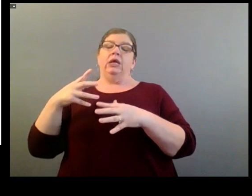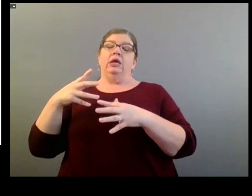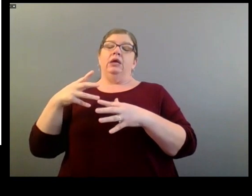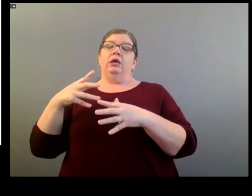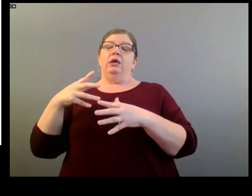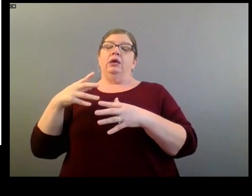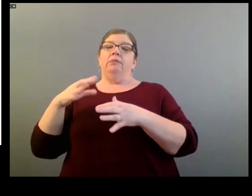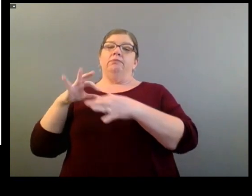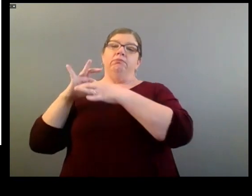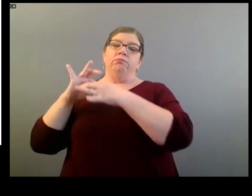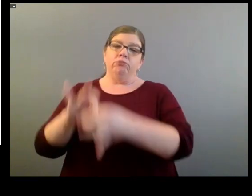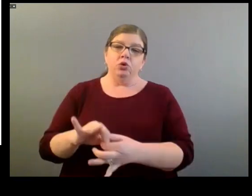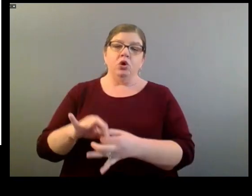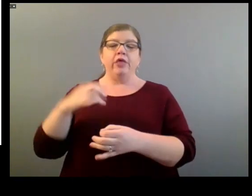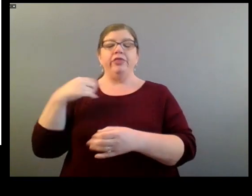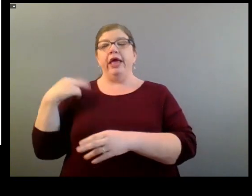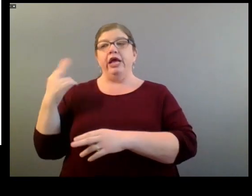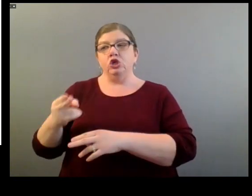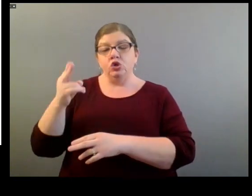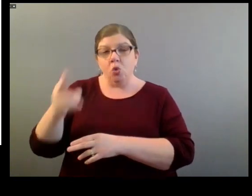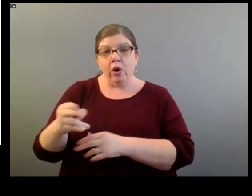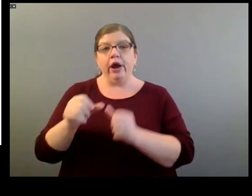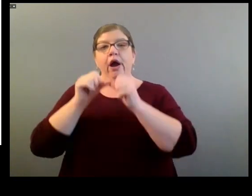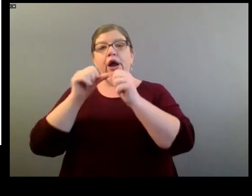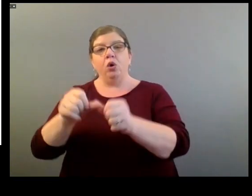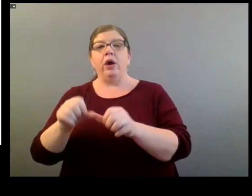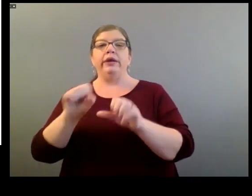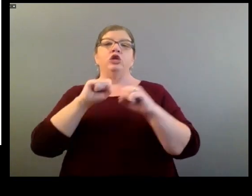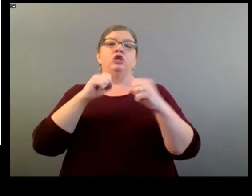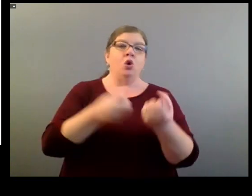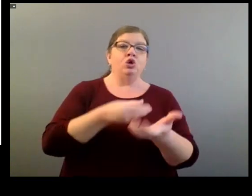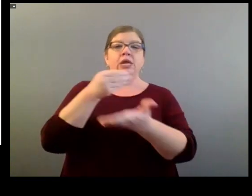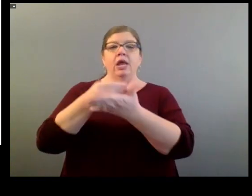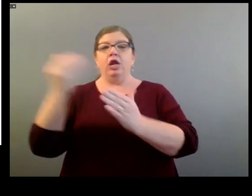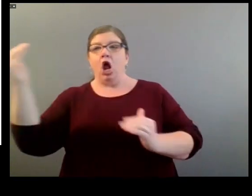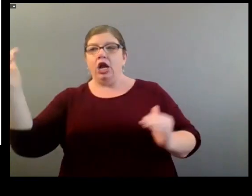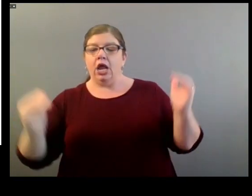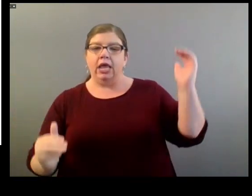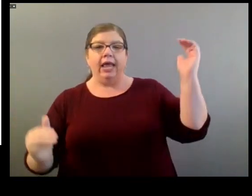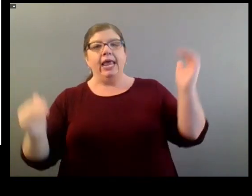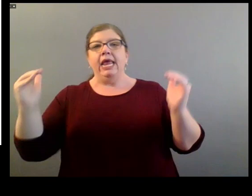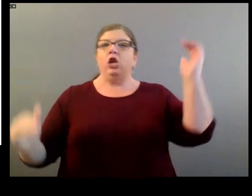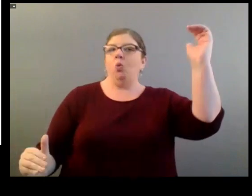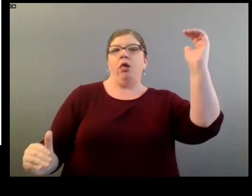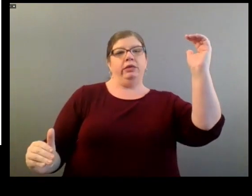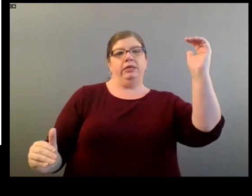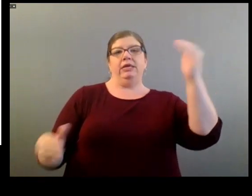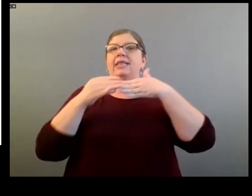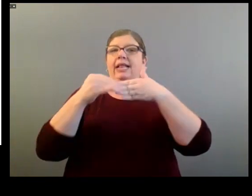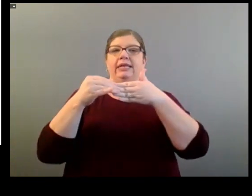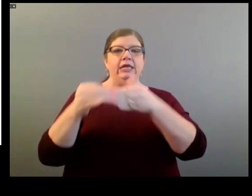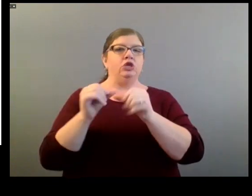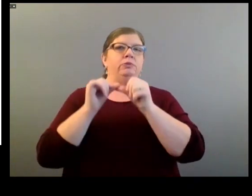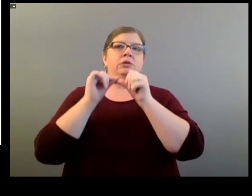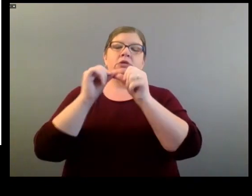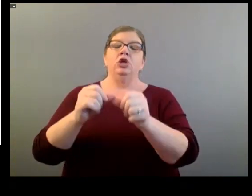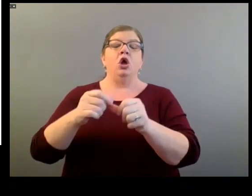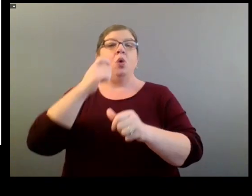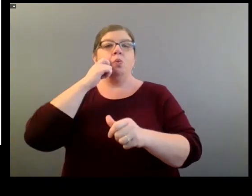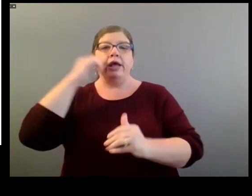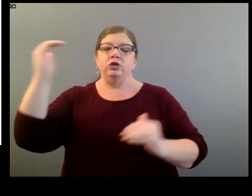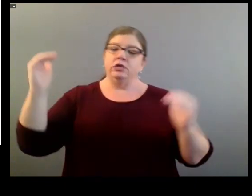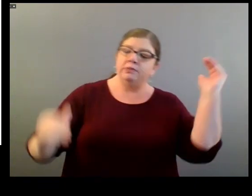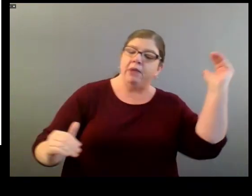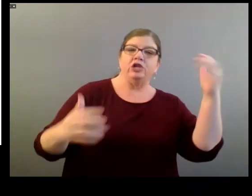historic and ongoing social and economic inequalities that lead to persistent racial disparities in